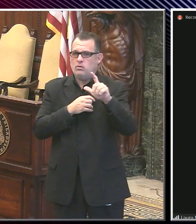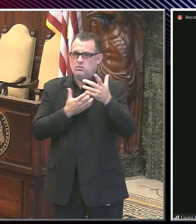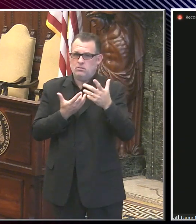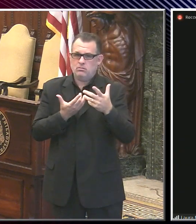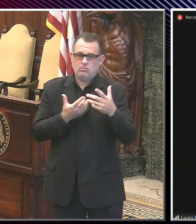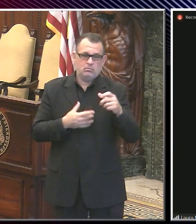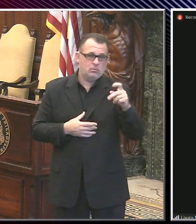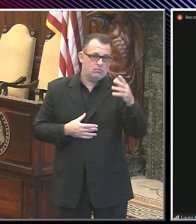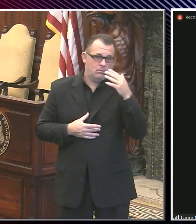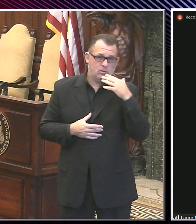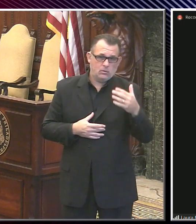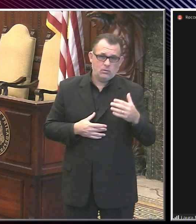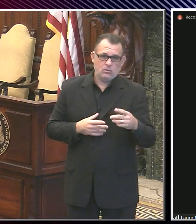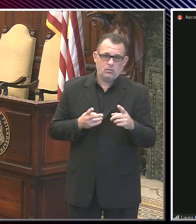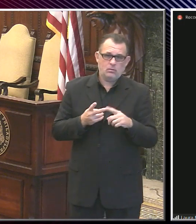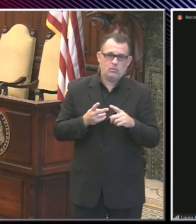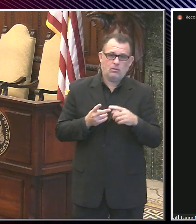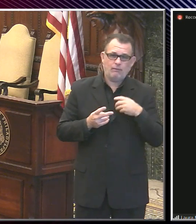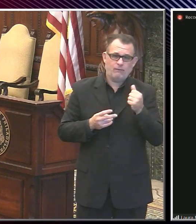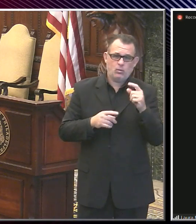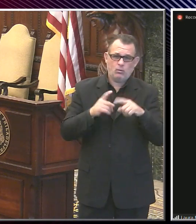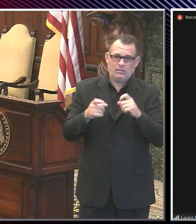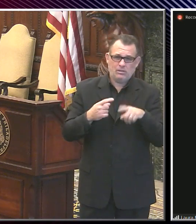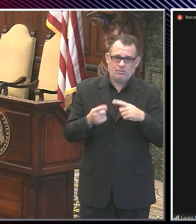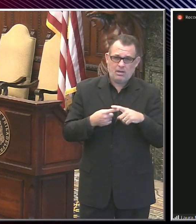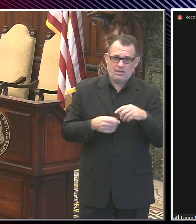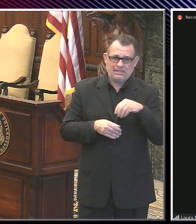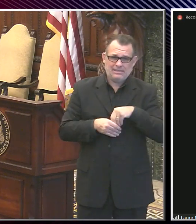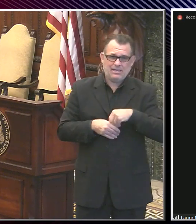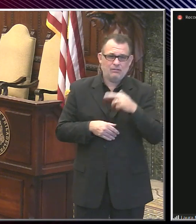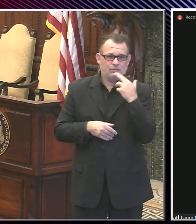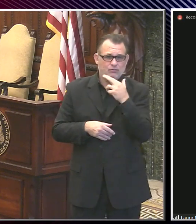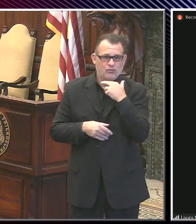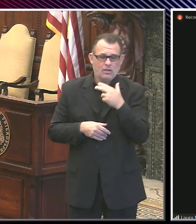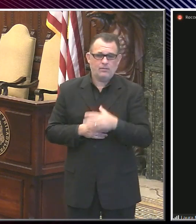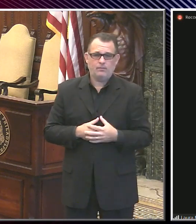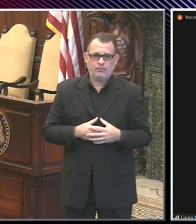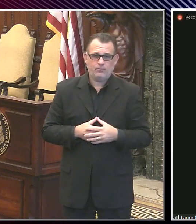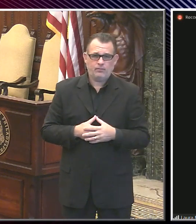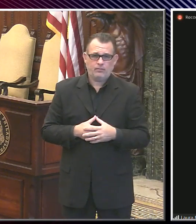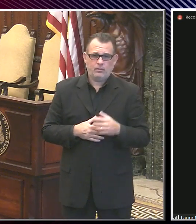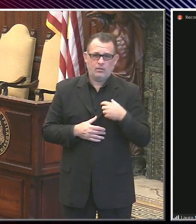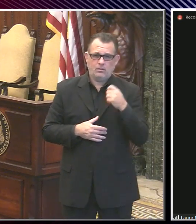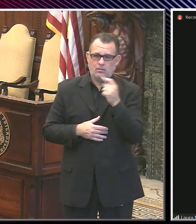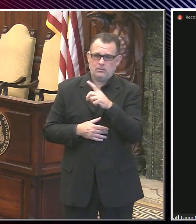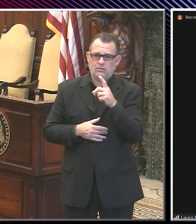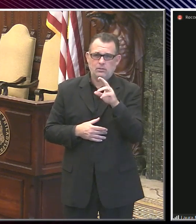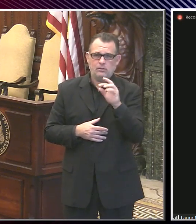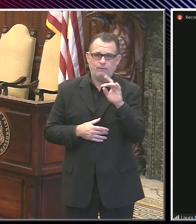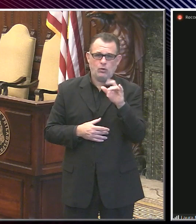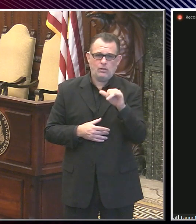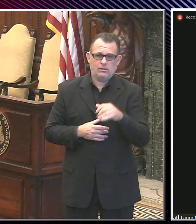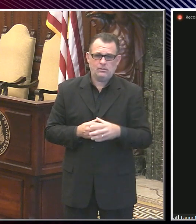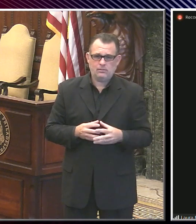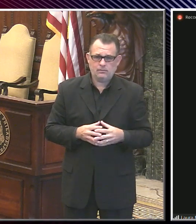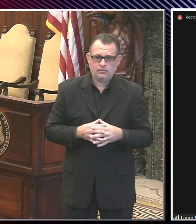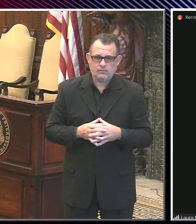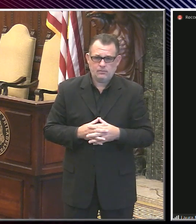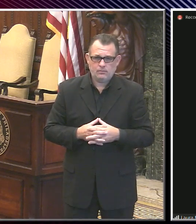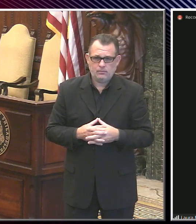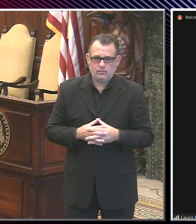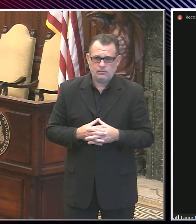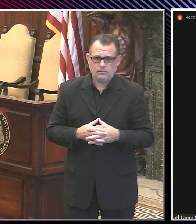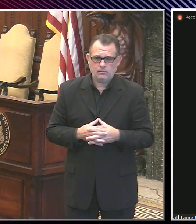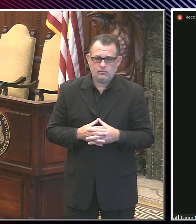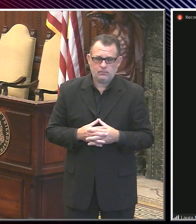And then I have a couple of questions about the indoor dining for Dr. Farley. We've had, there are some